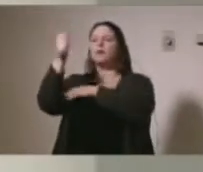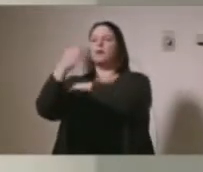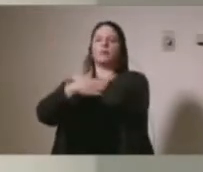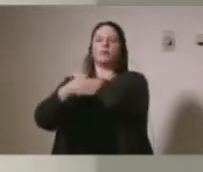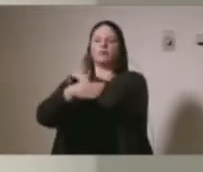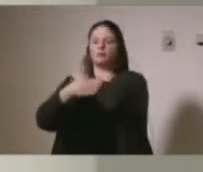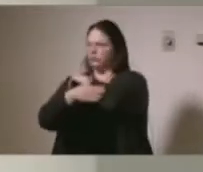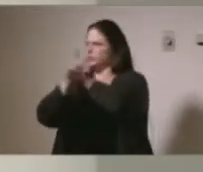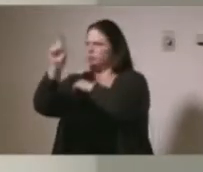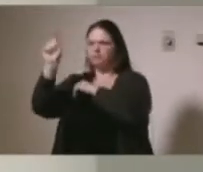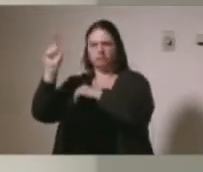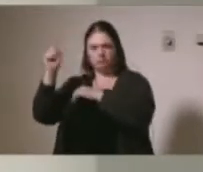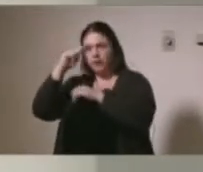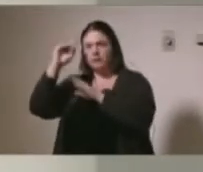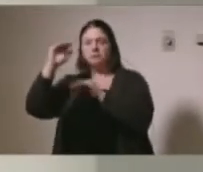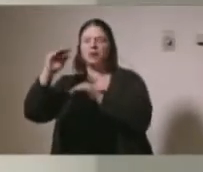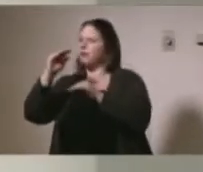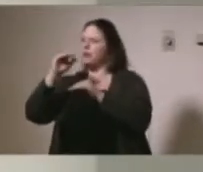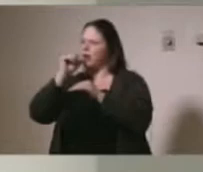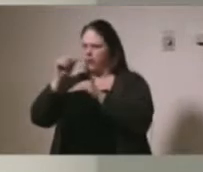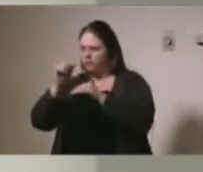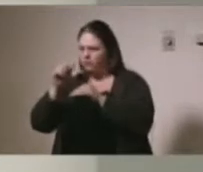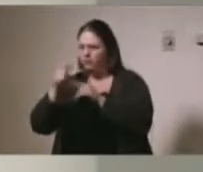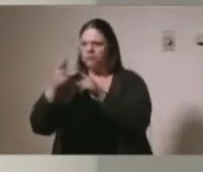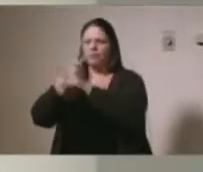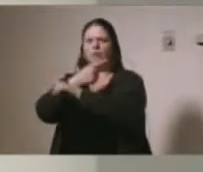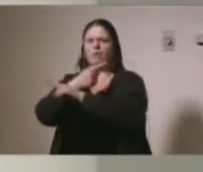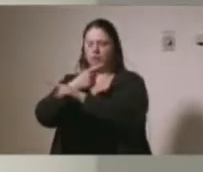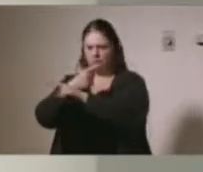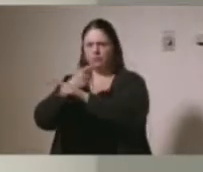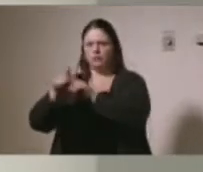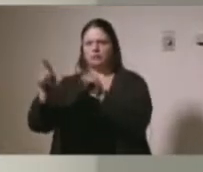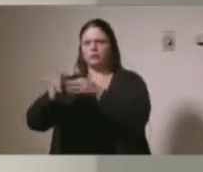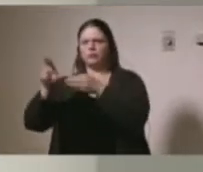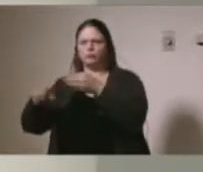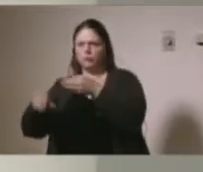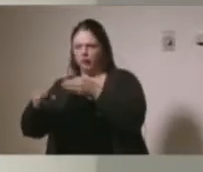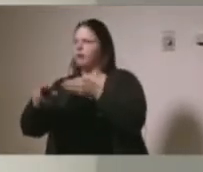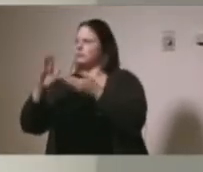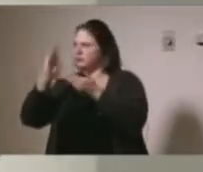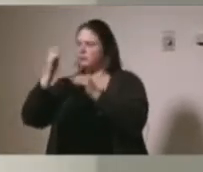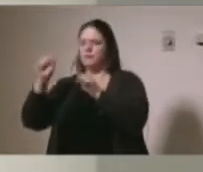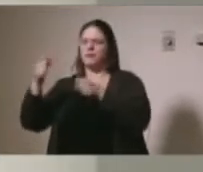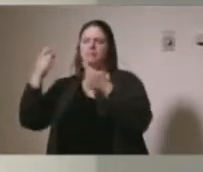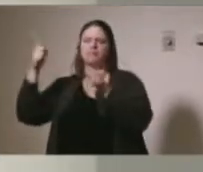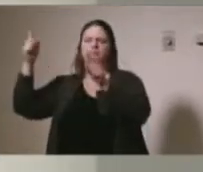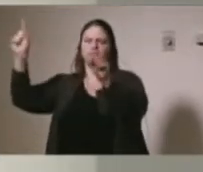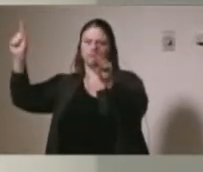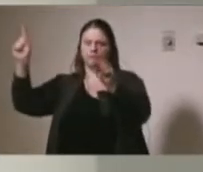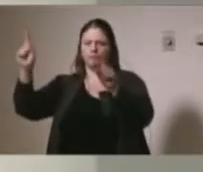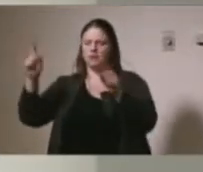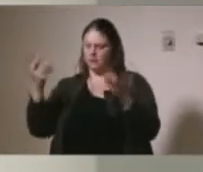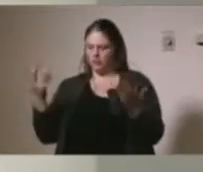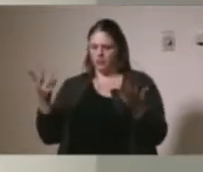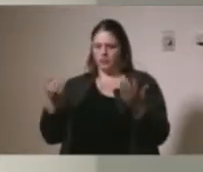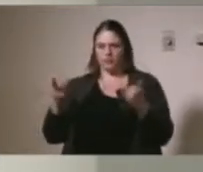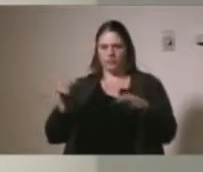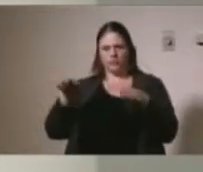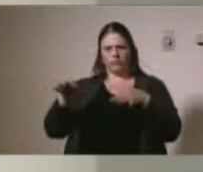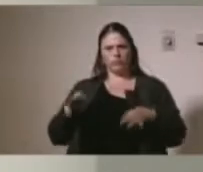very fruitful debate on that topic. And that debate showed that postal banking services are the way of the